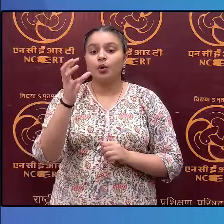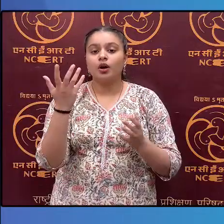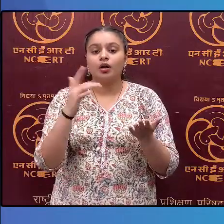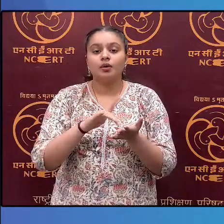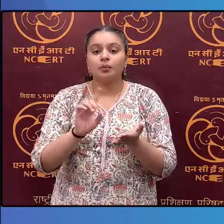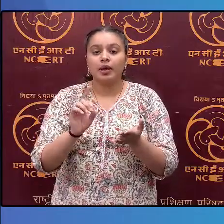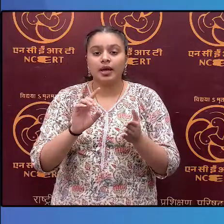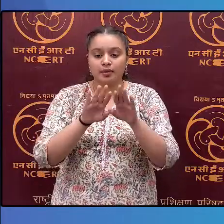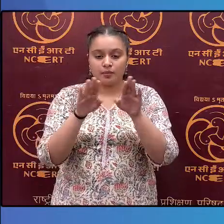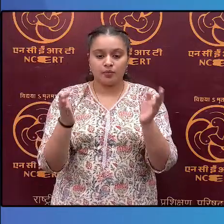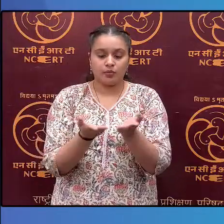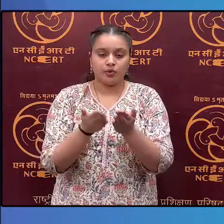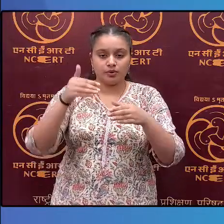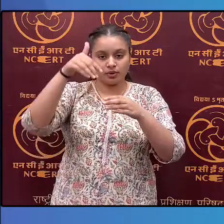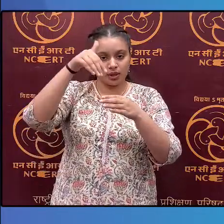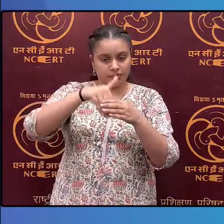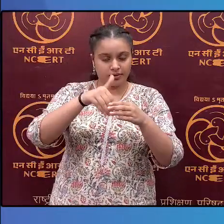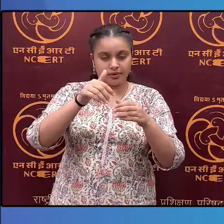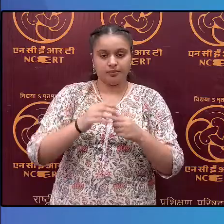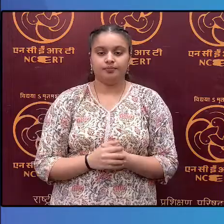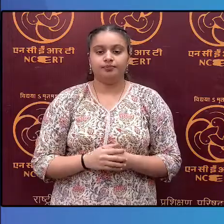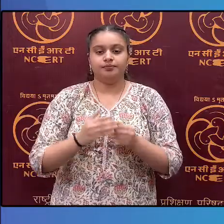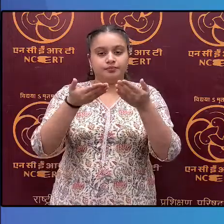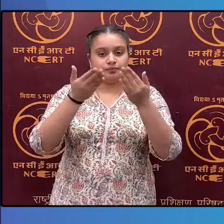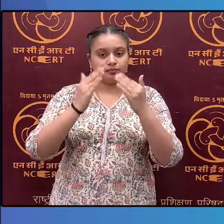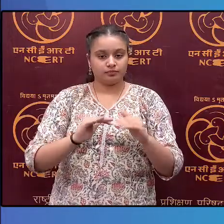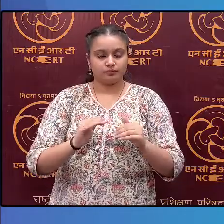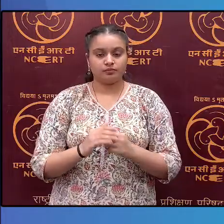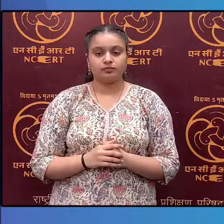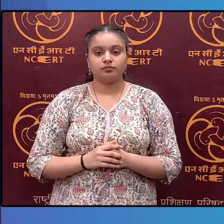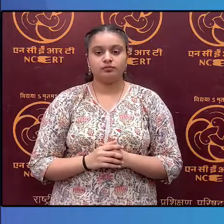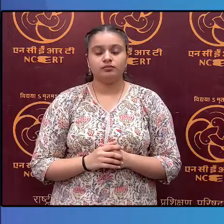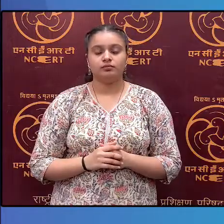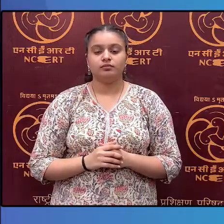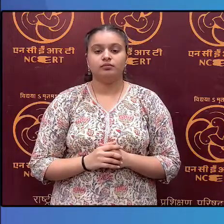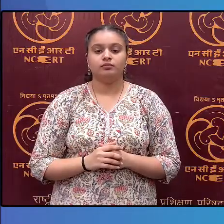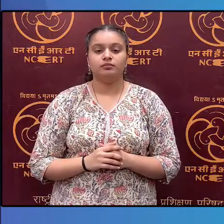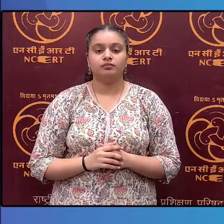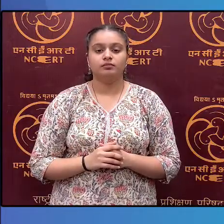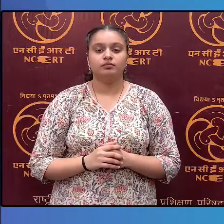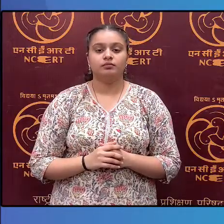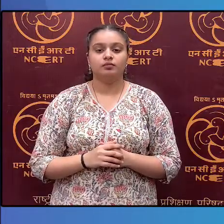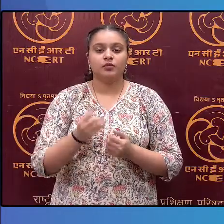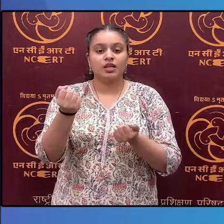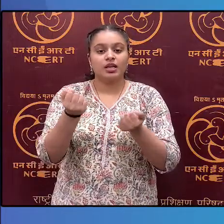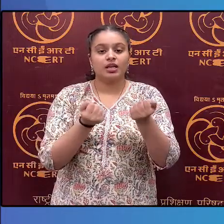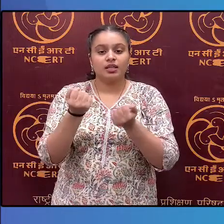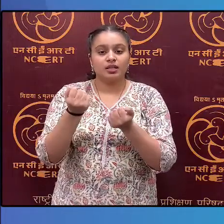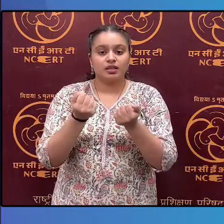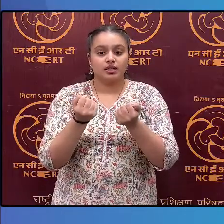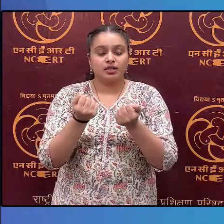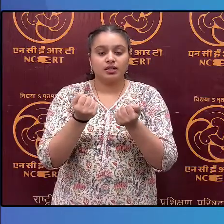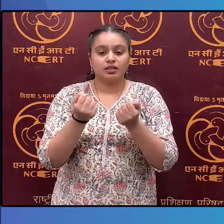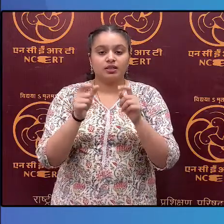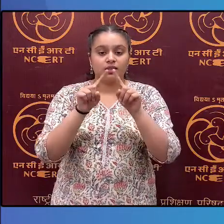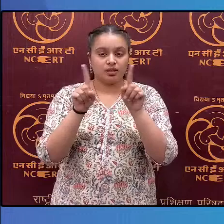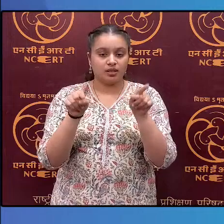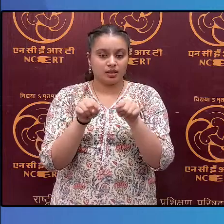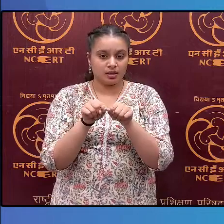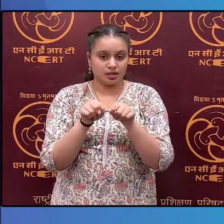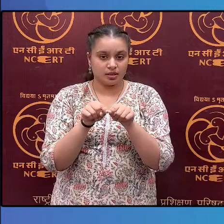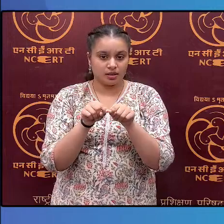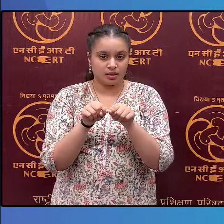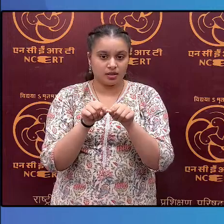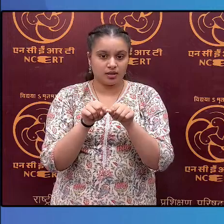in the box. Okay. Now moving on, the second last one is the car and the table. Now I can see